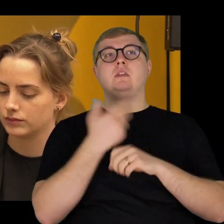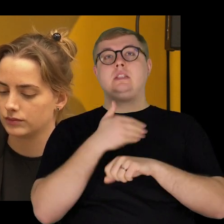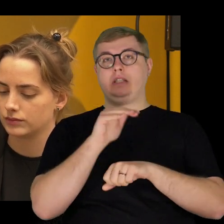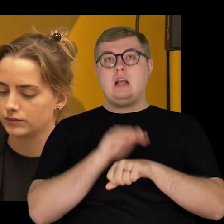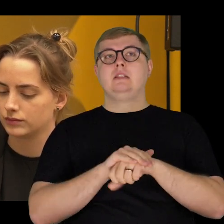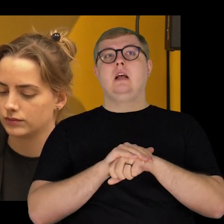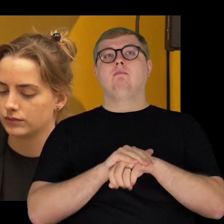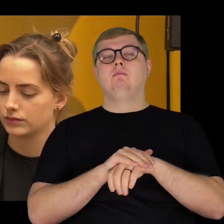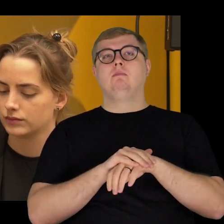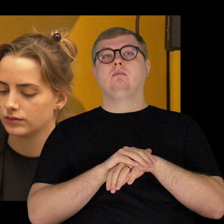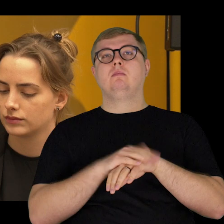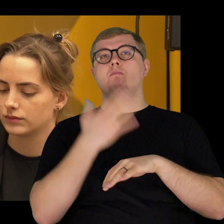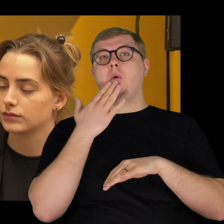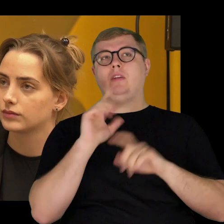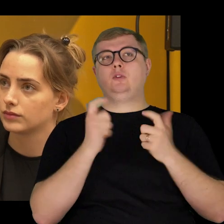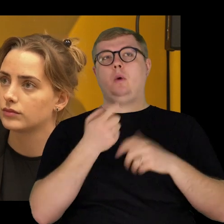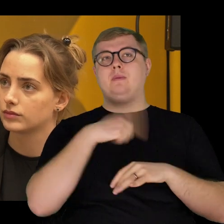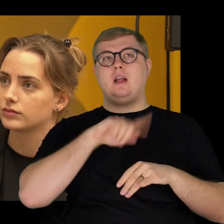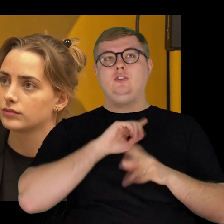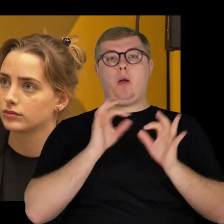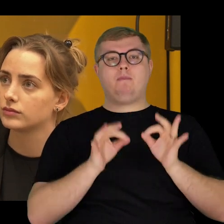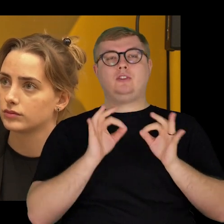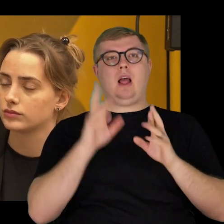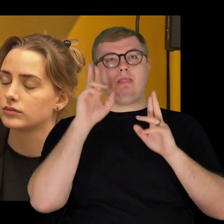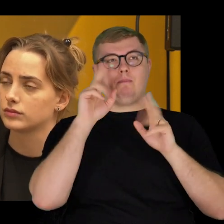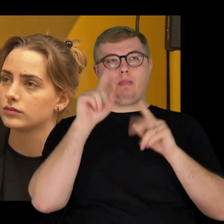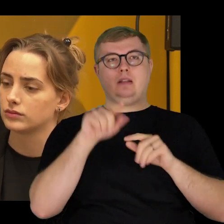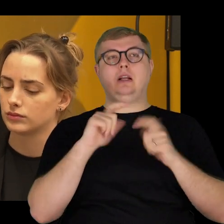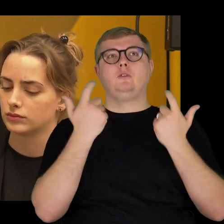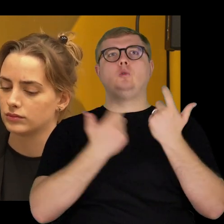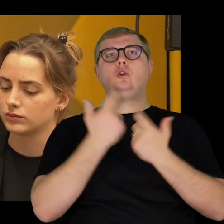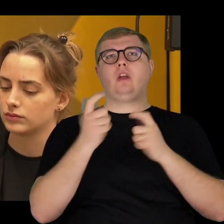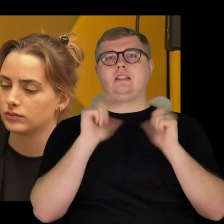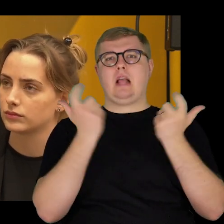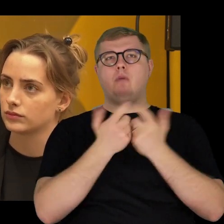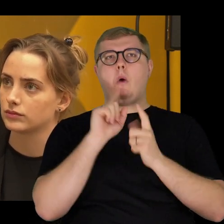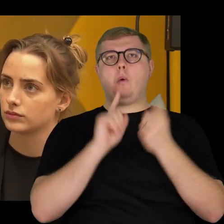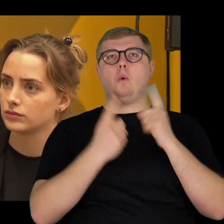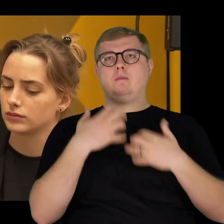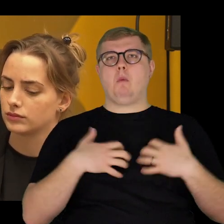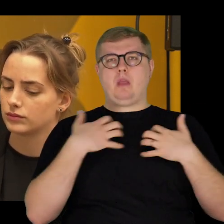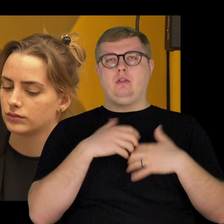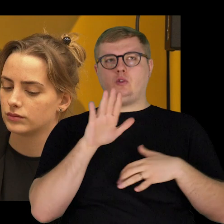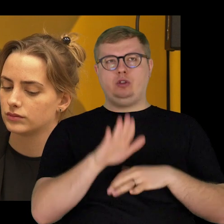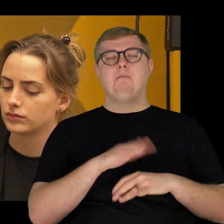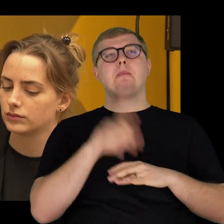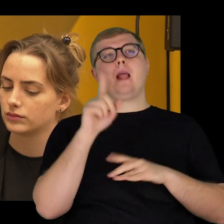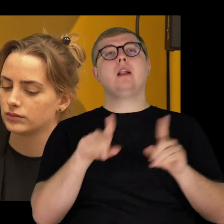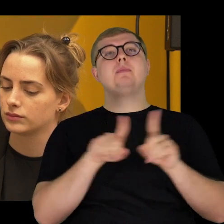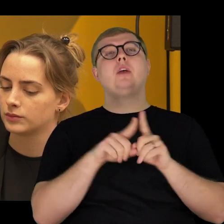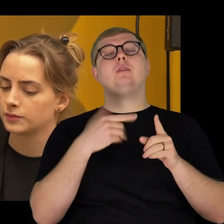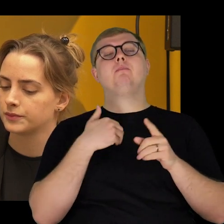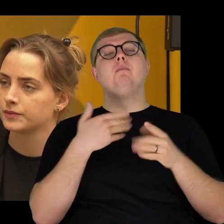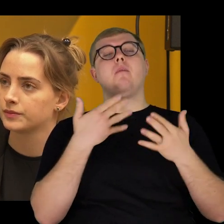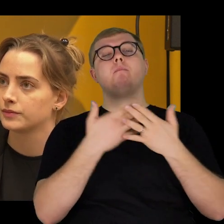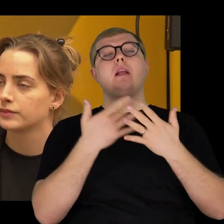like, obviously it's our interpretation right now of what is going on in the botanical garden. I mean, in close cooperation with the people